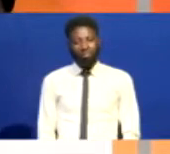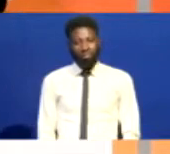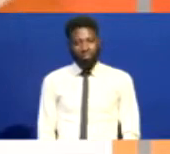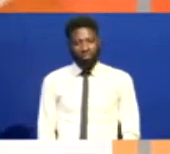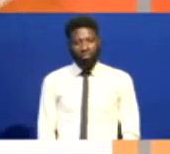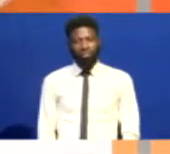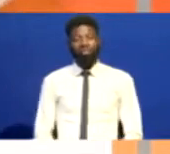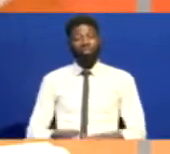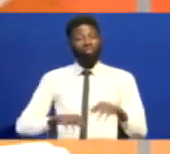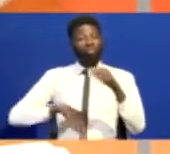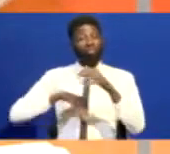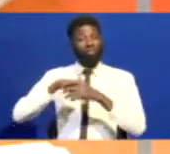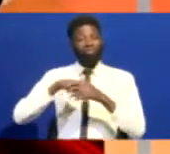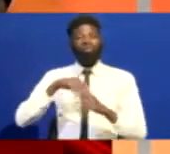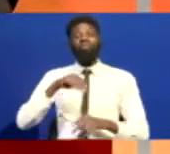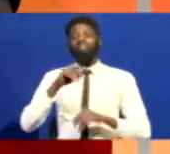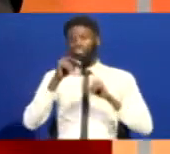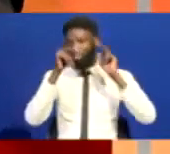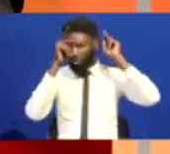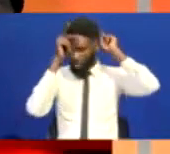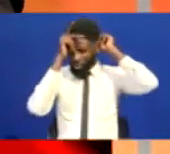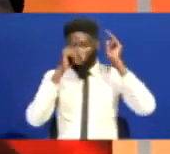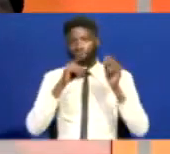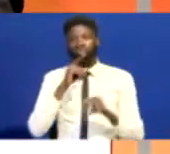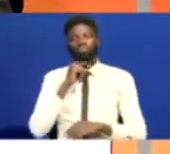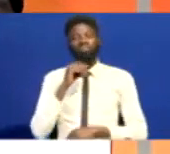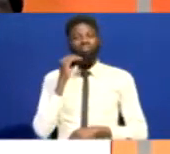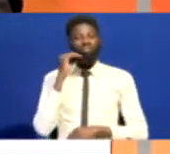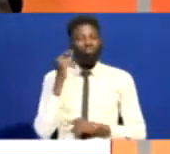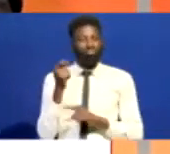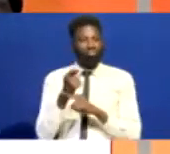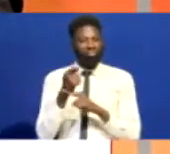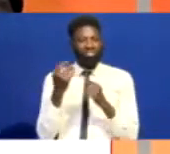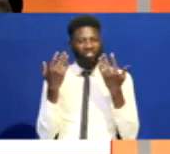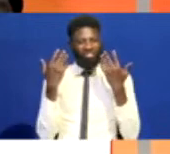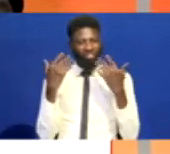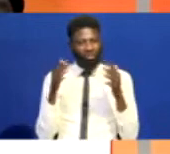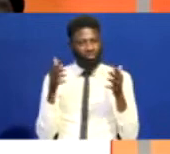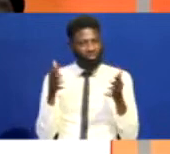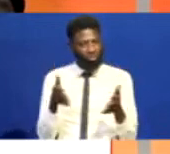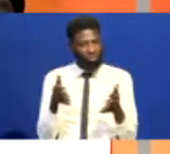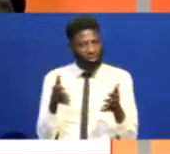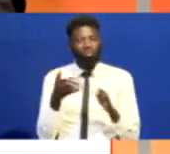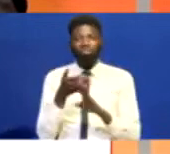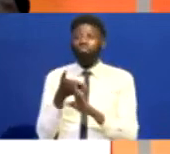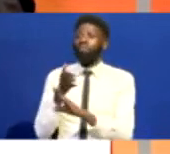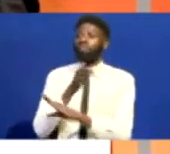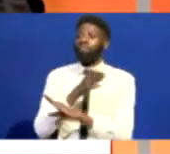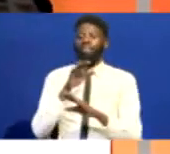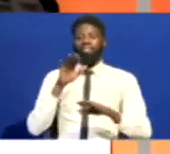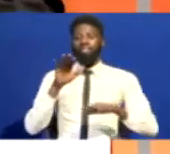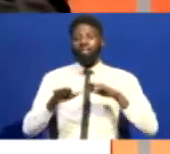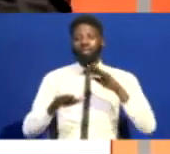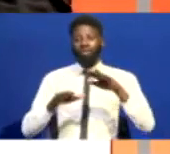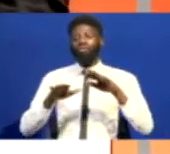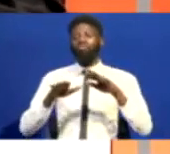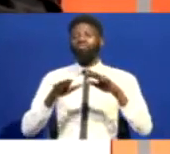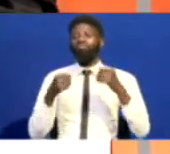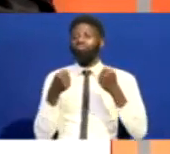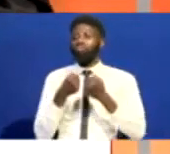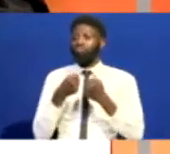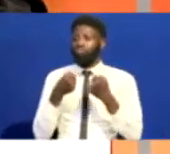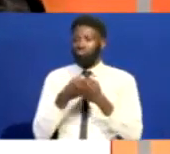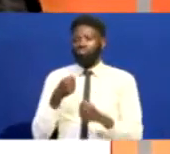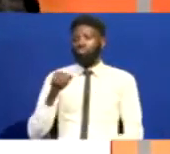And to soccer now, where Kakamega Homeboys held their final training session today ahead of the Nyayo National Stadium, ahead of their